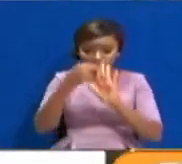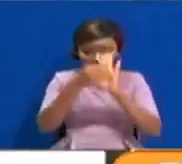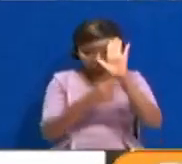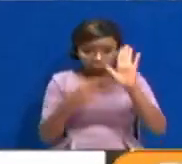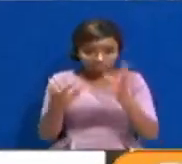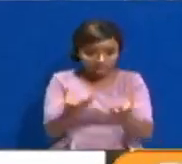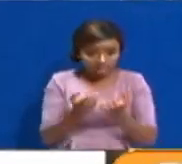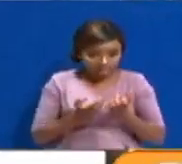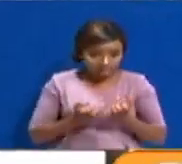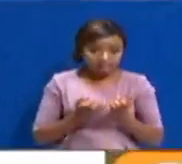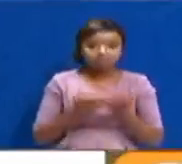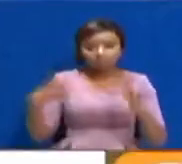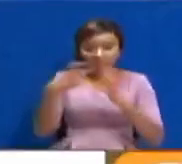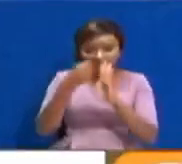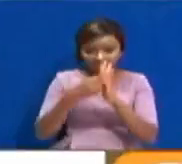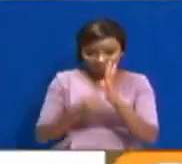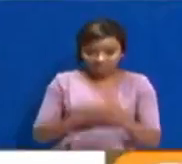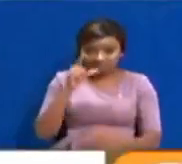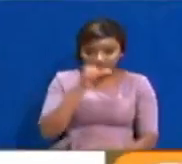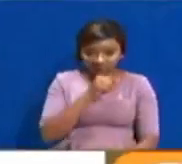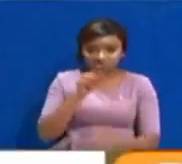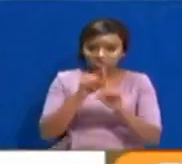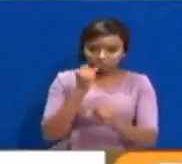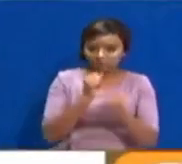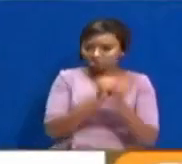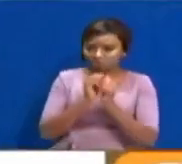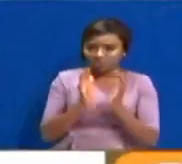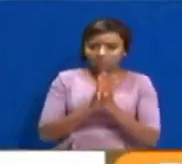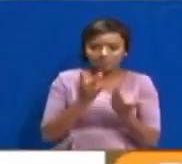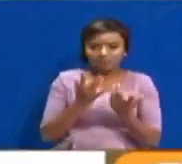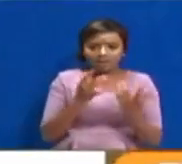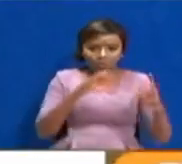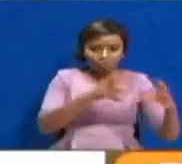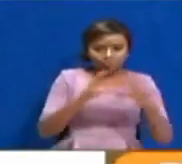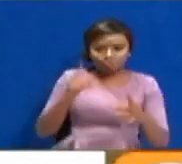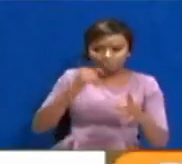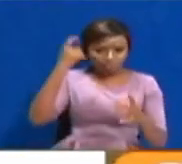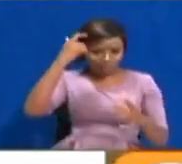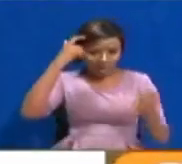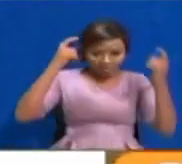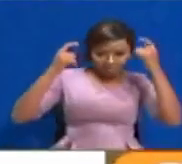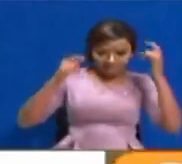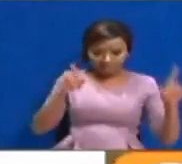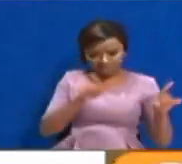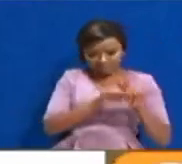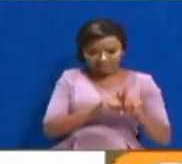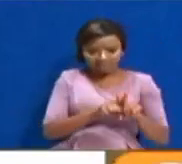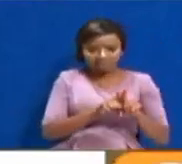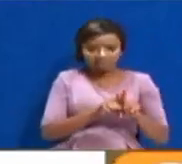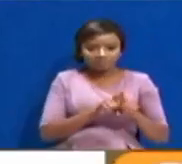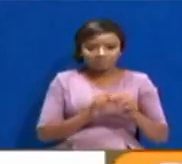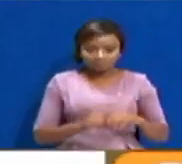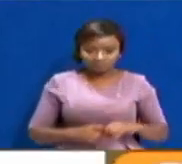we require. We join with like-minded partners into extension program on the